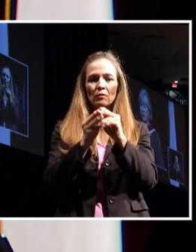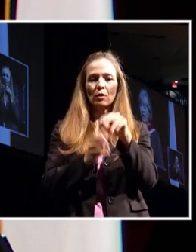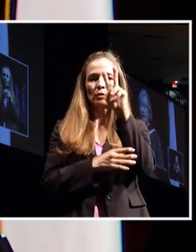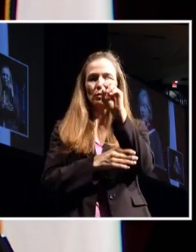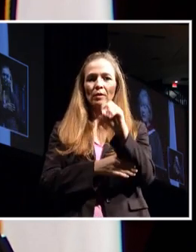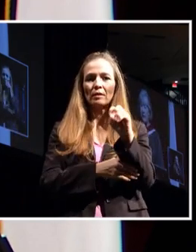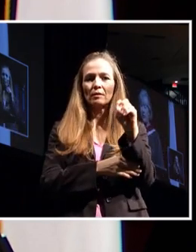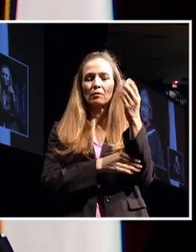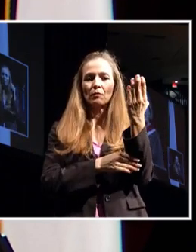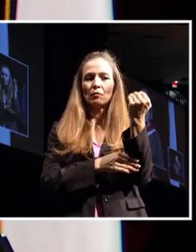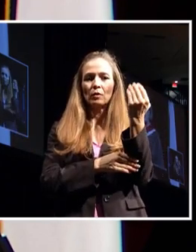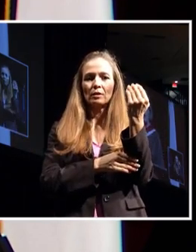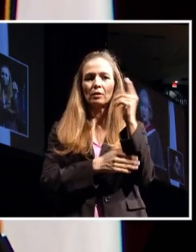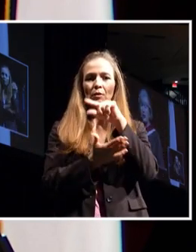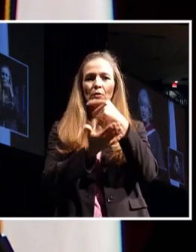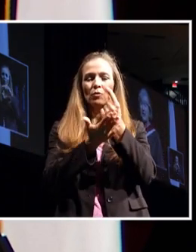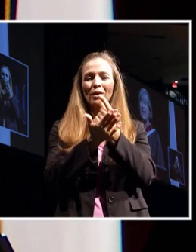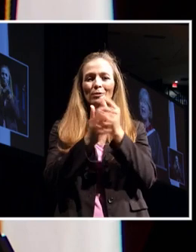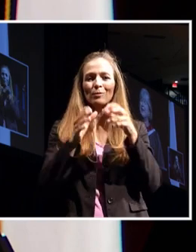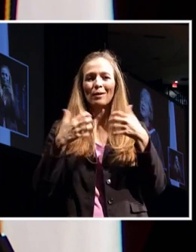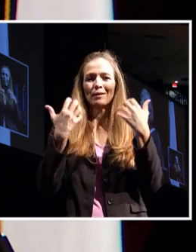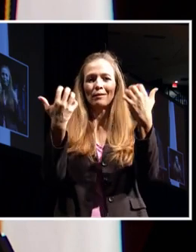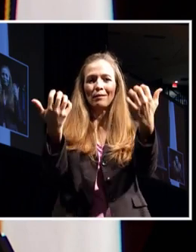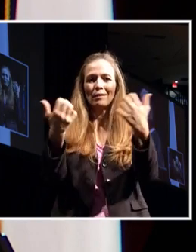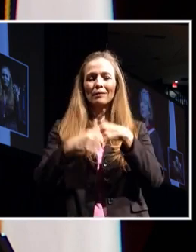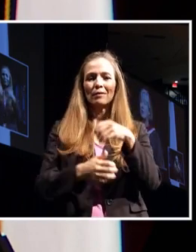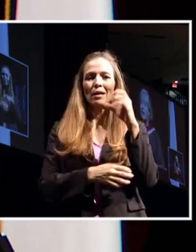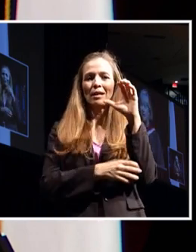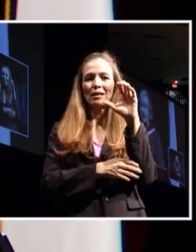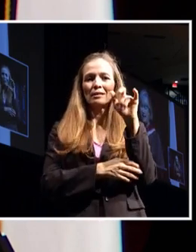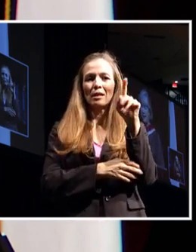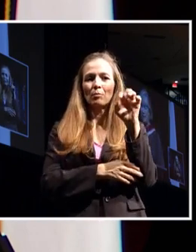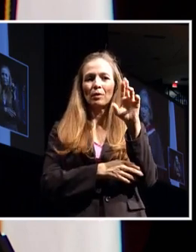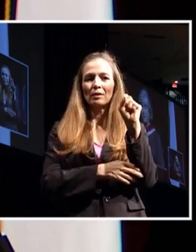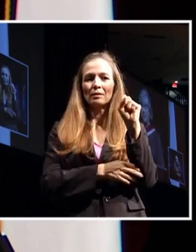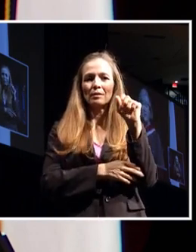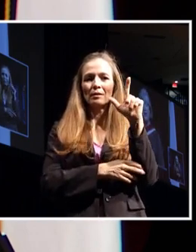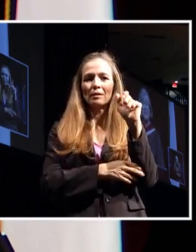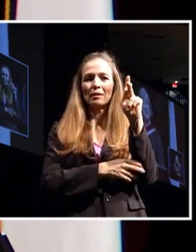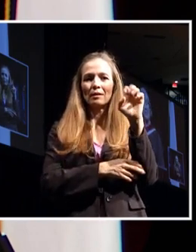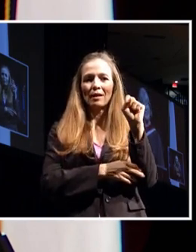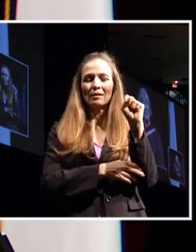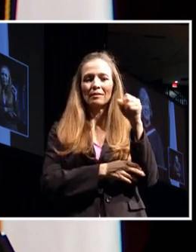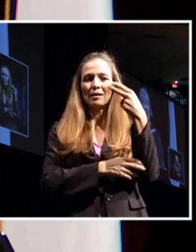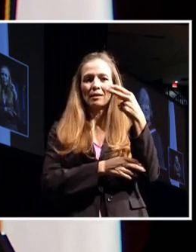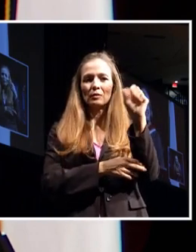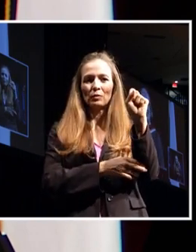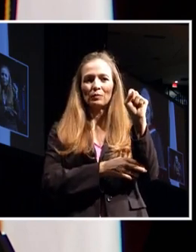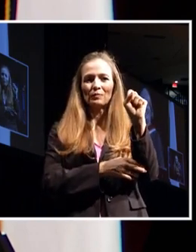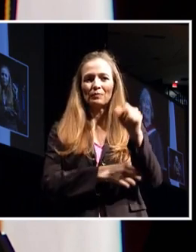the 2014 graduating class of Cypress Lakes High School.